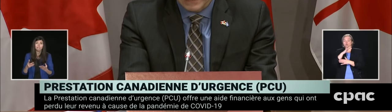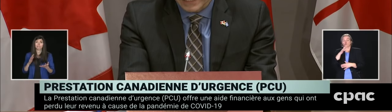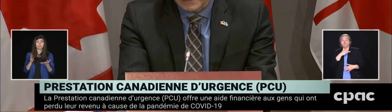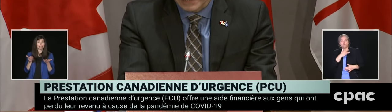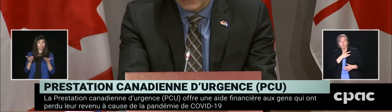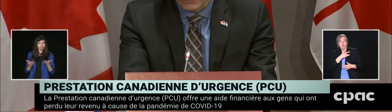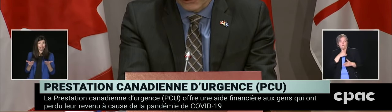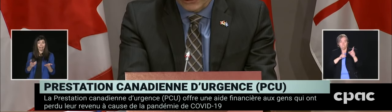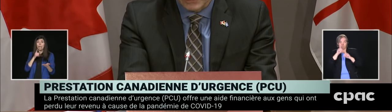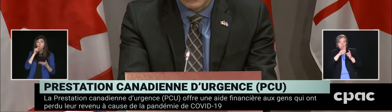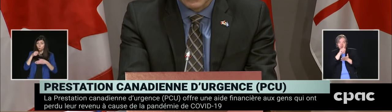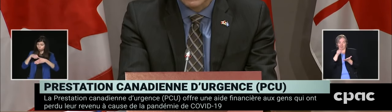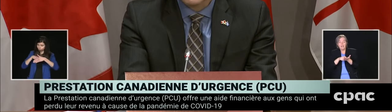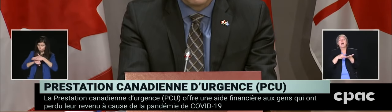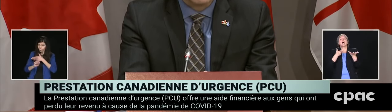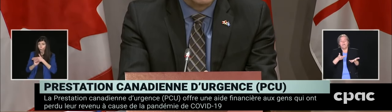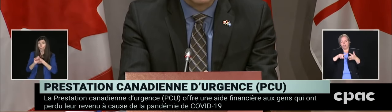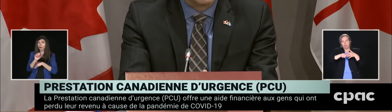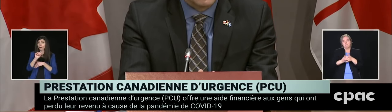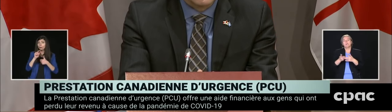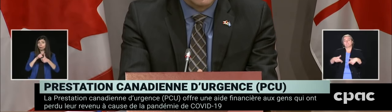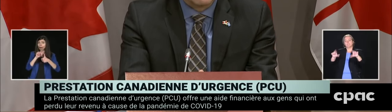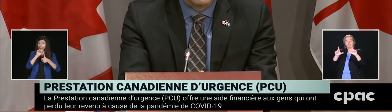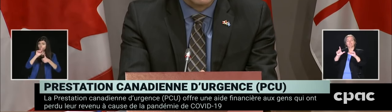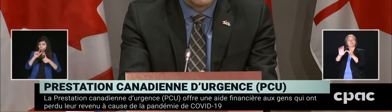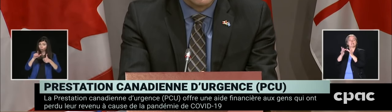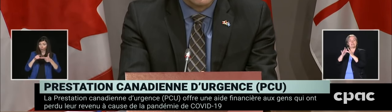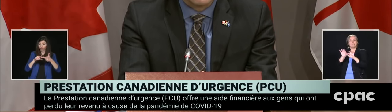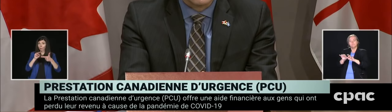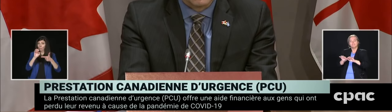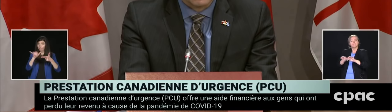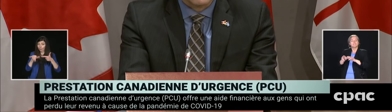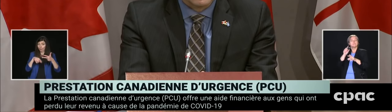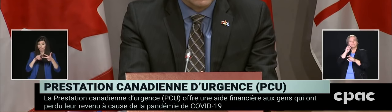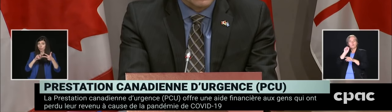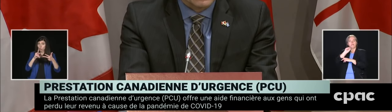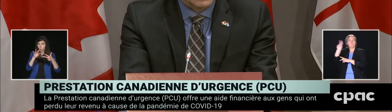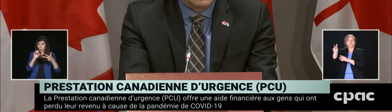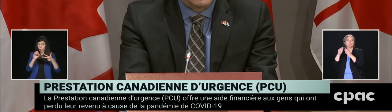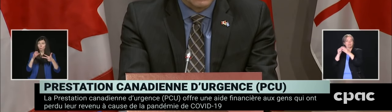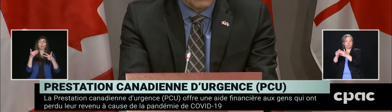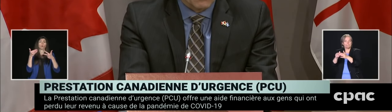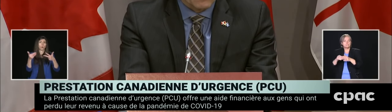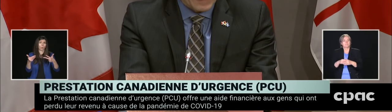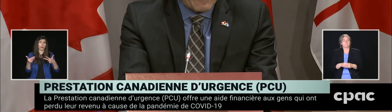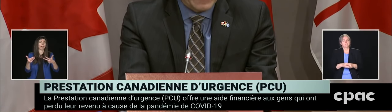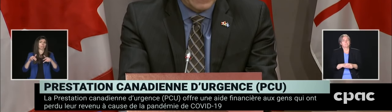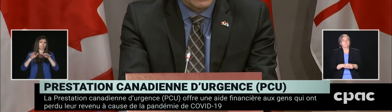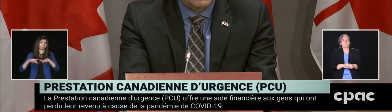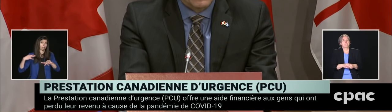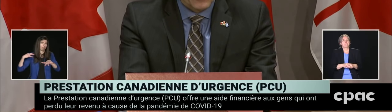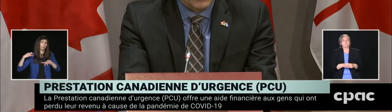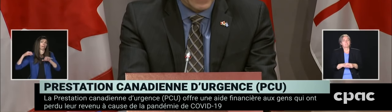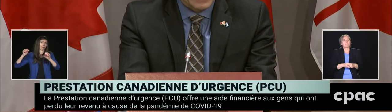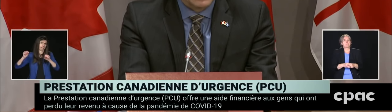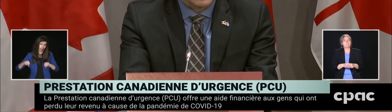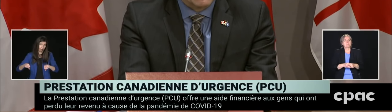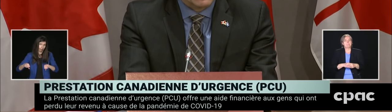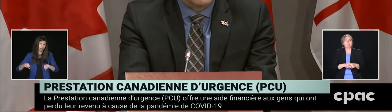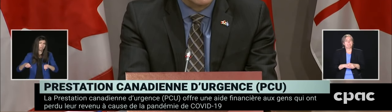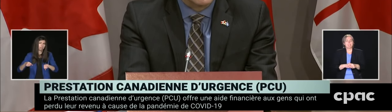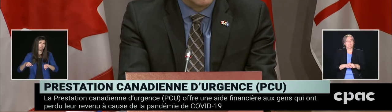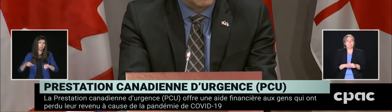prestations canadiennes d'urgence. So I would like to quickly update Canadians on the state of applications for the